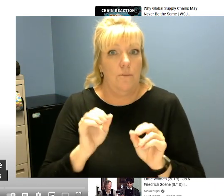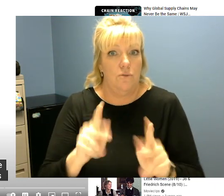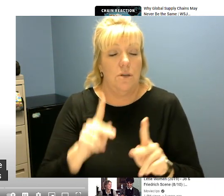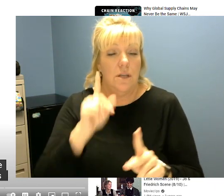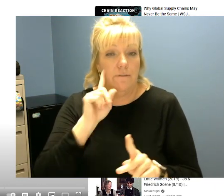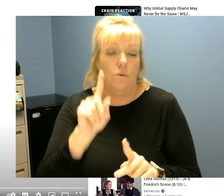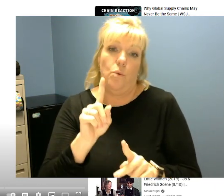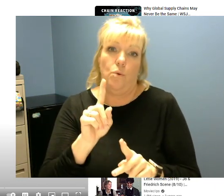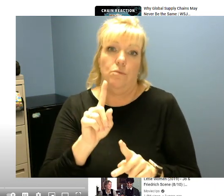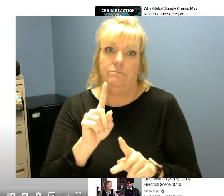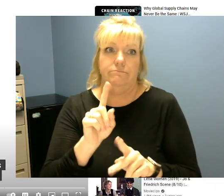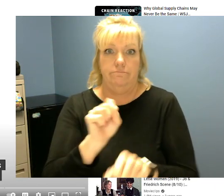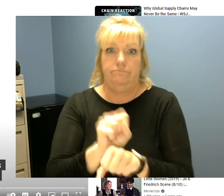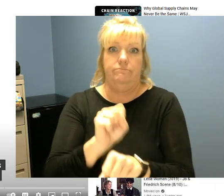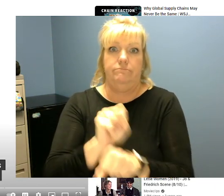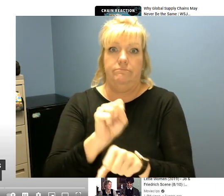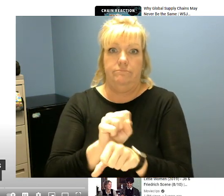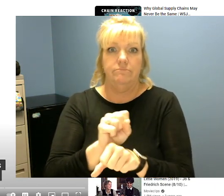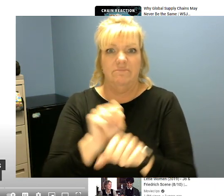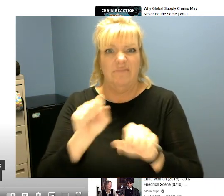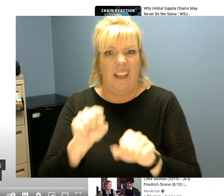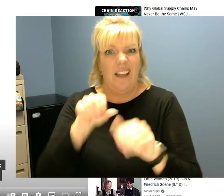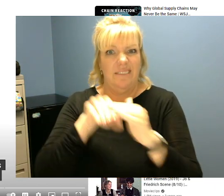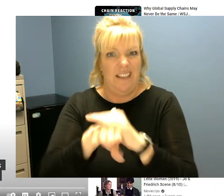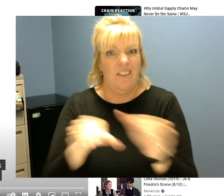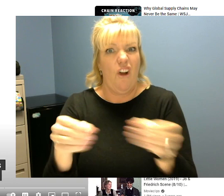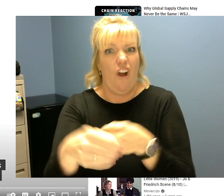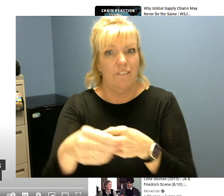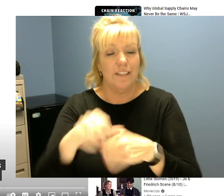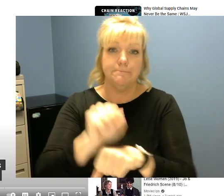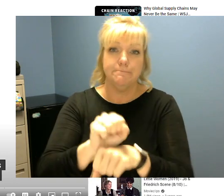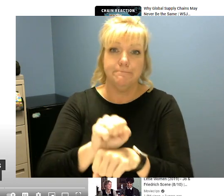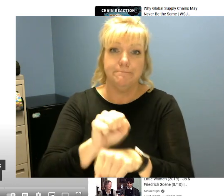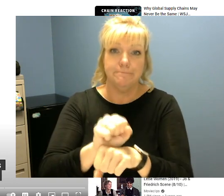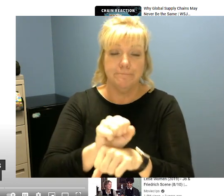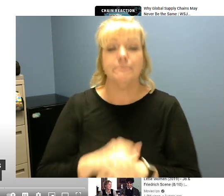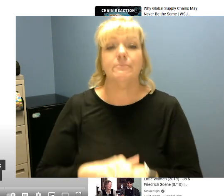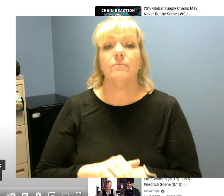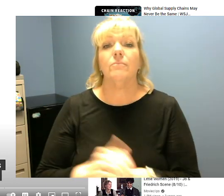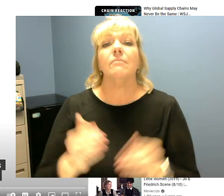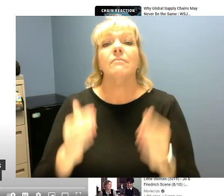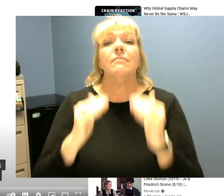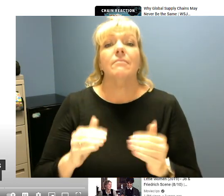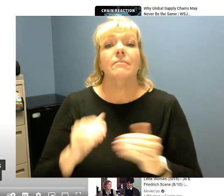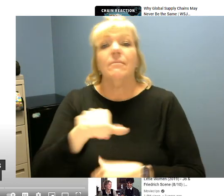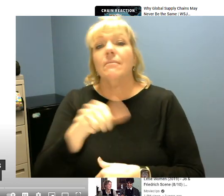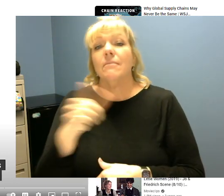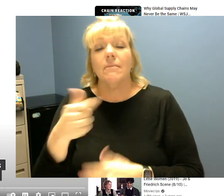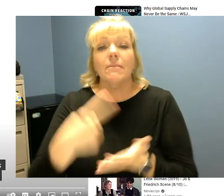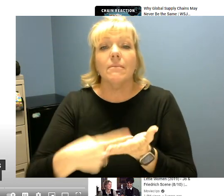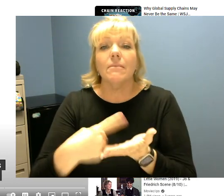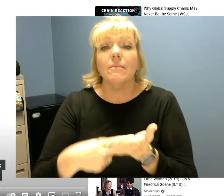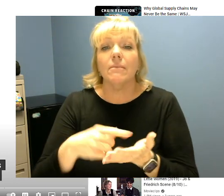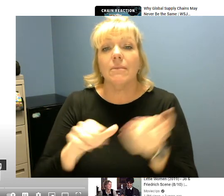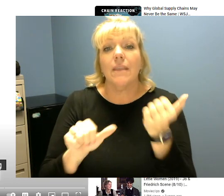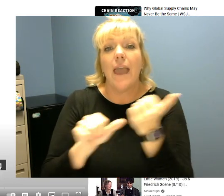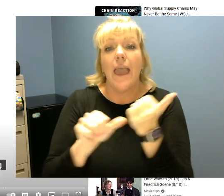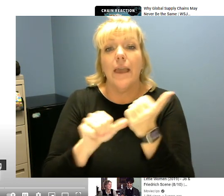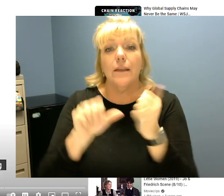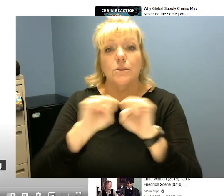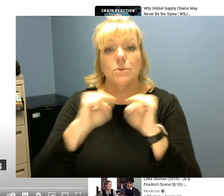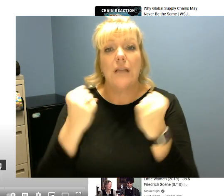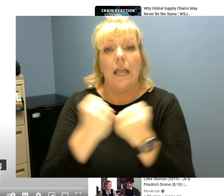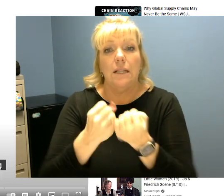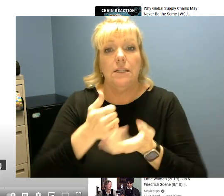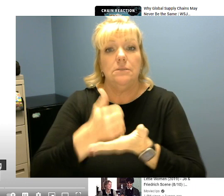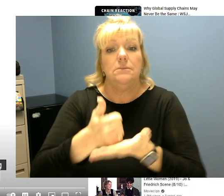working in offices. We're going to look at the aid societies. This is going to be similar to what we saw in the Revolution